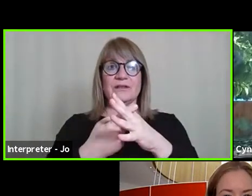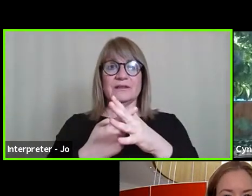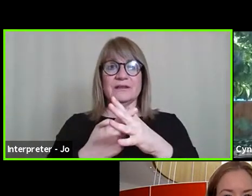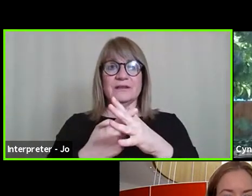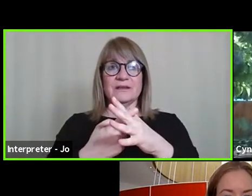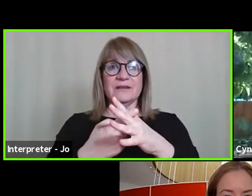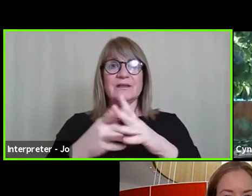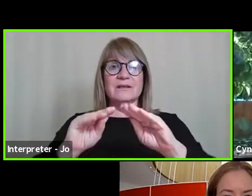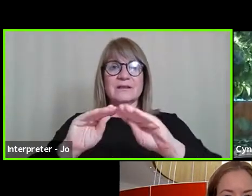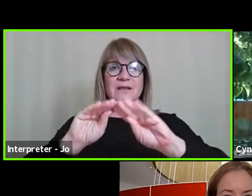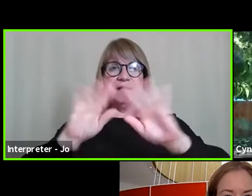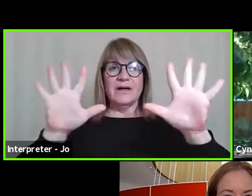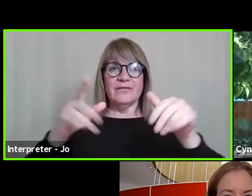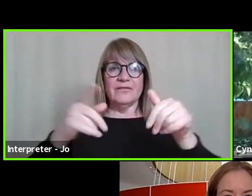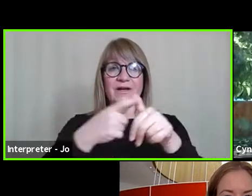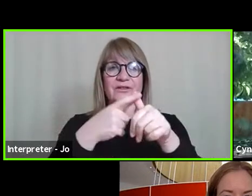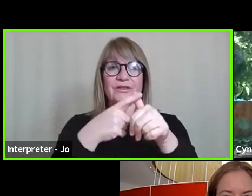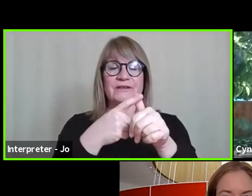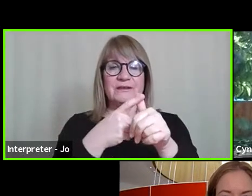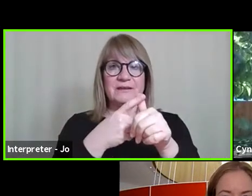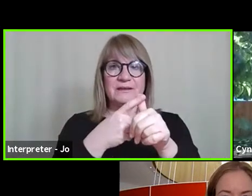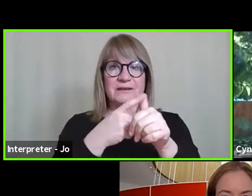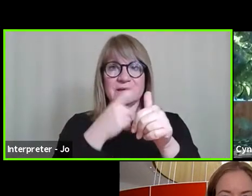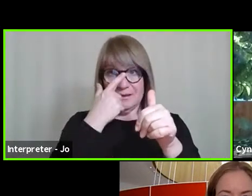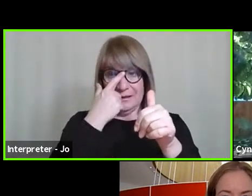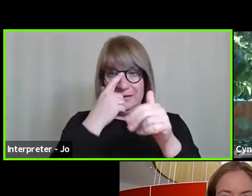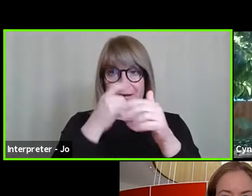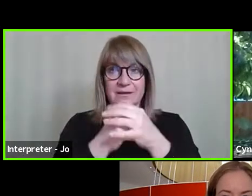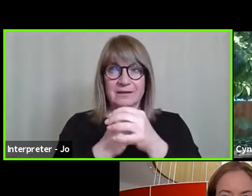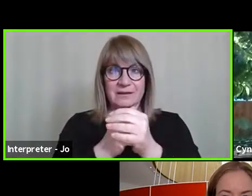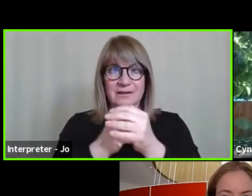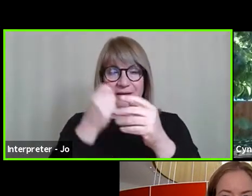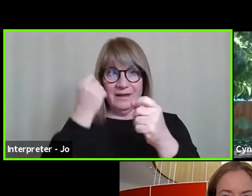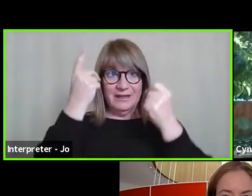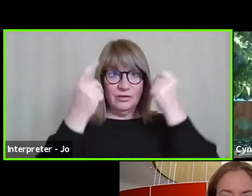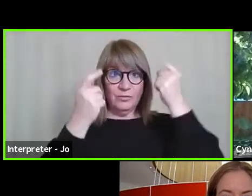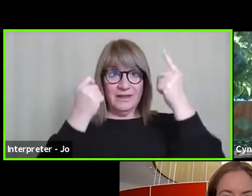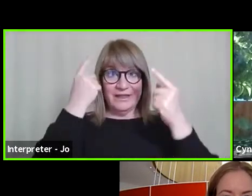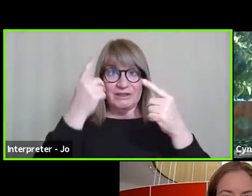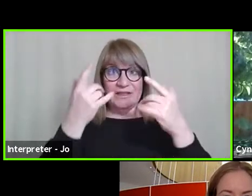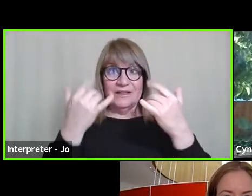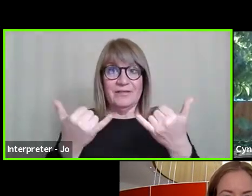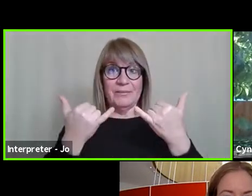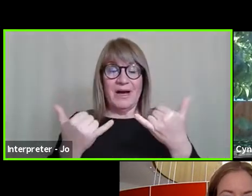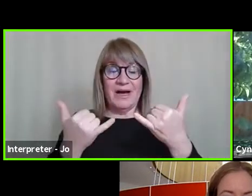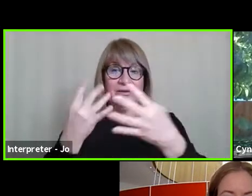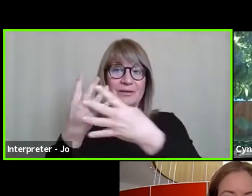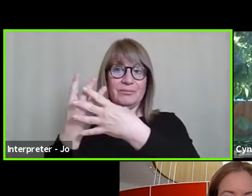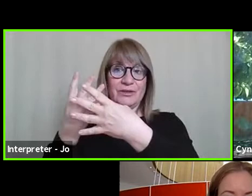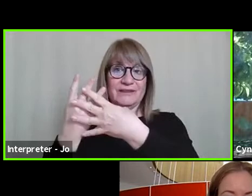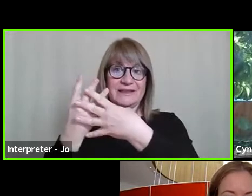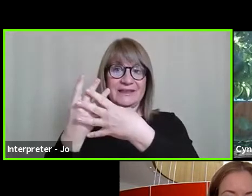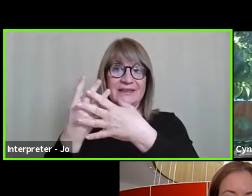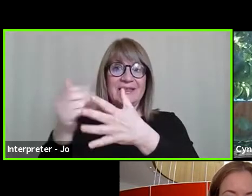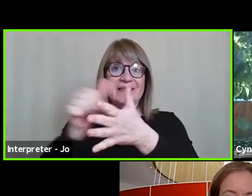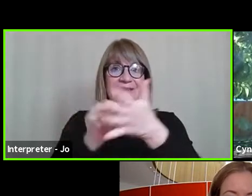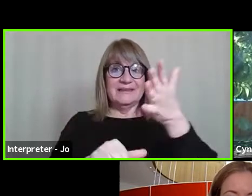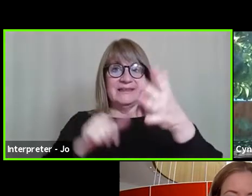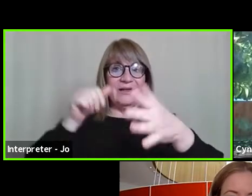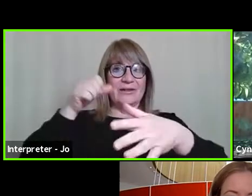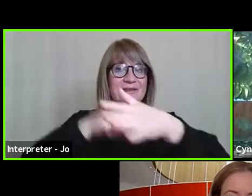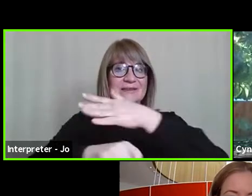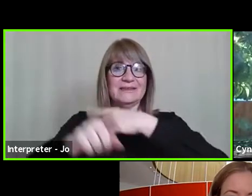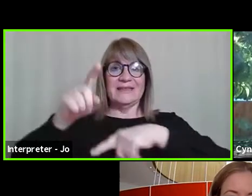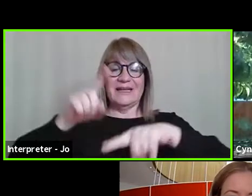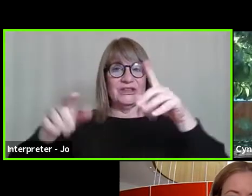clarifying that the the um illumination of the modern uh prison sterilization abuse really came out